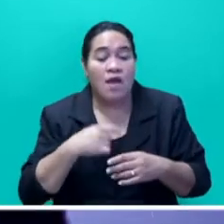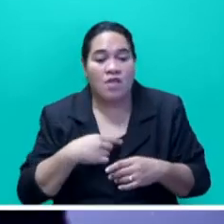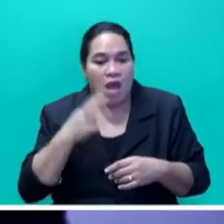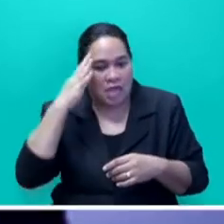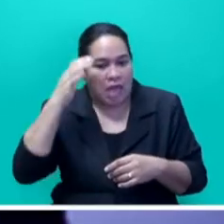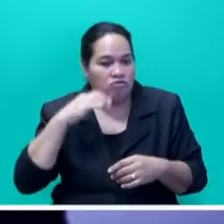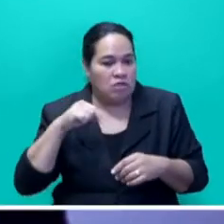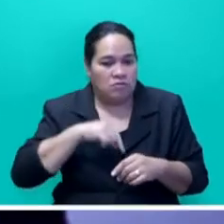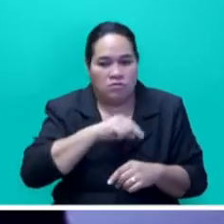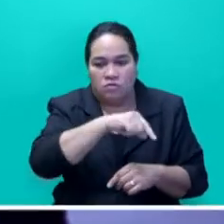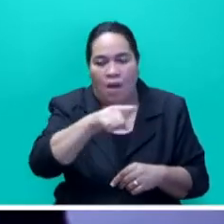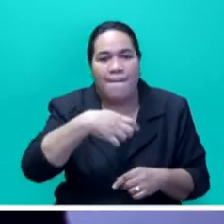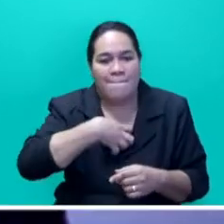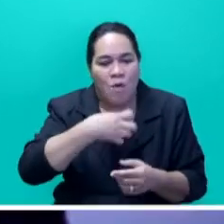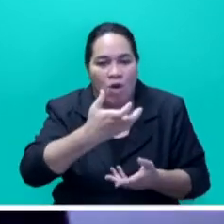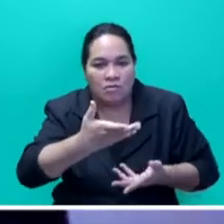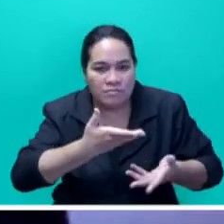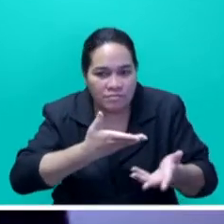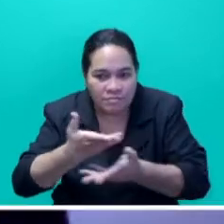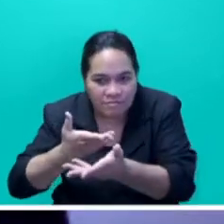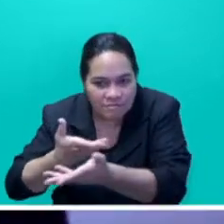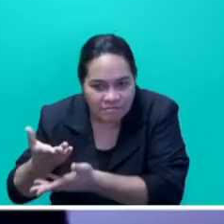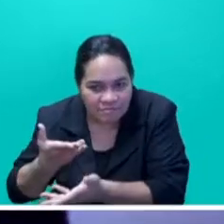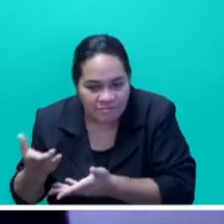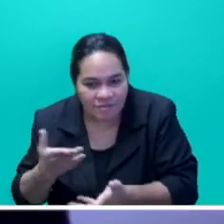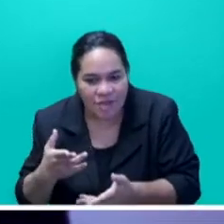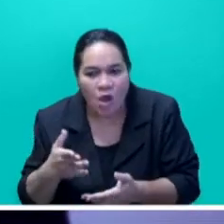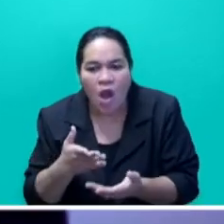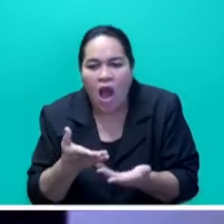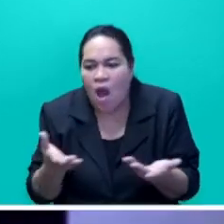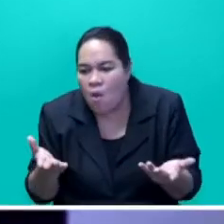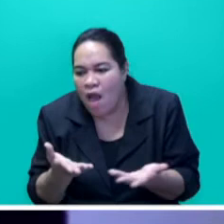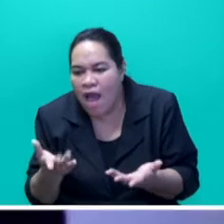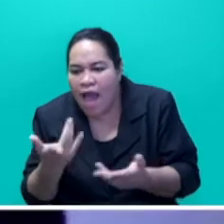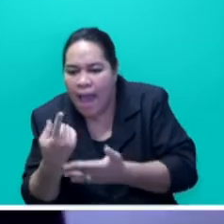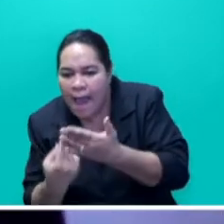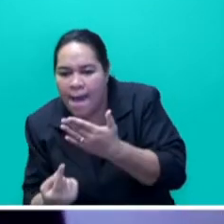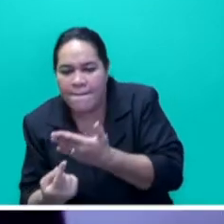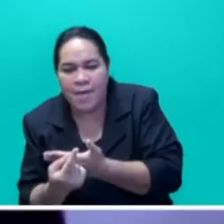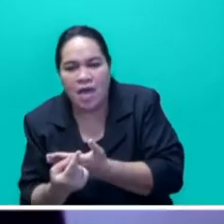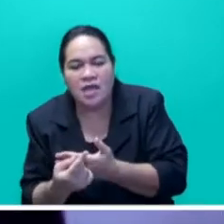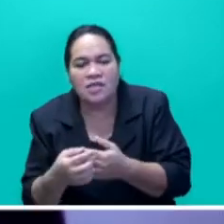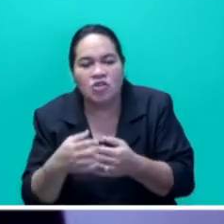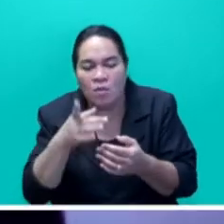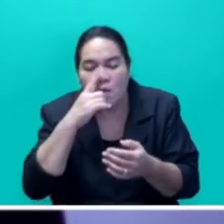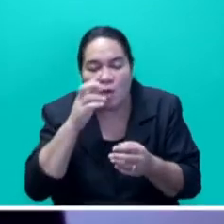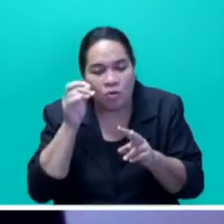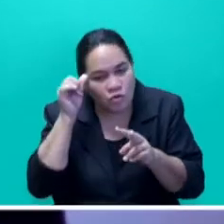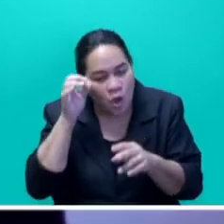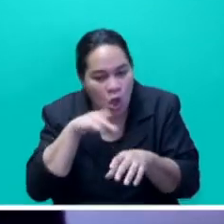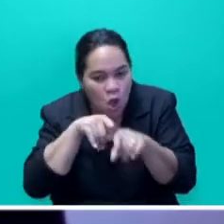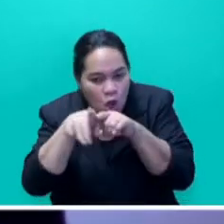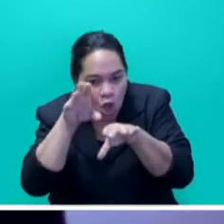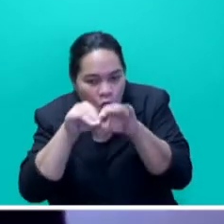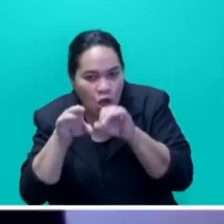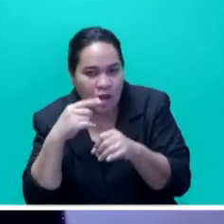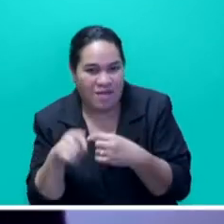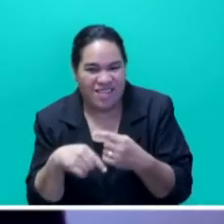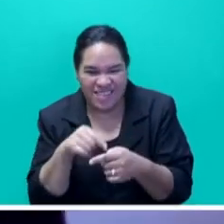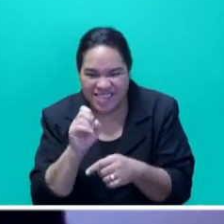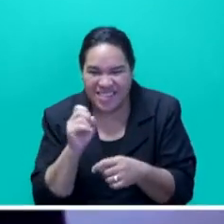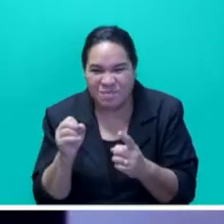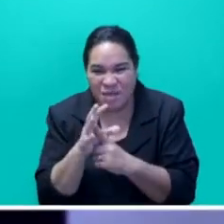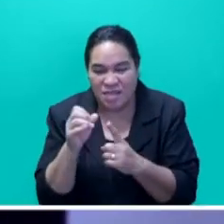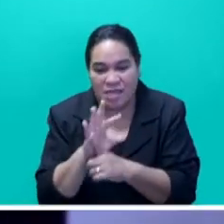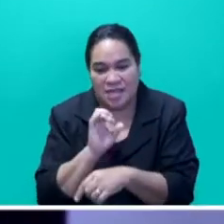bit more consultation as to where it happens, and consultation with respect to the taxi operators, with respect to the